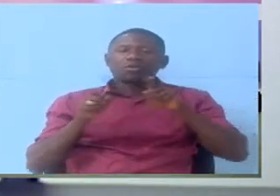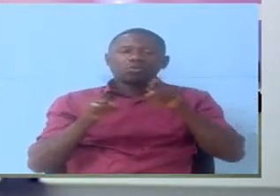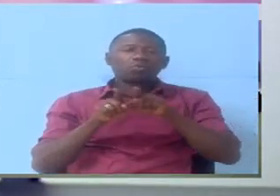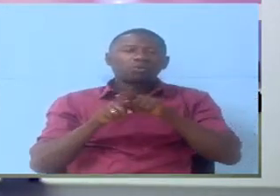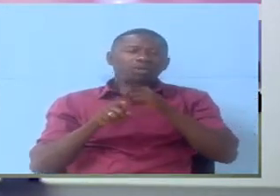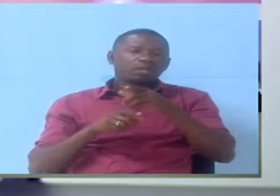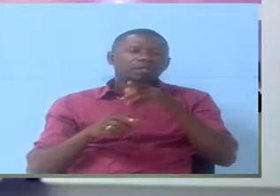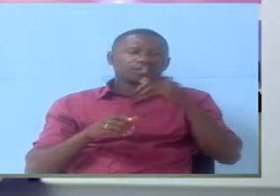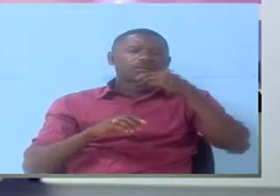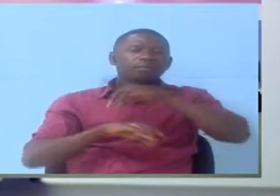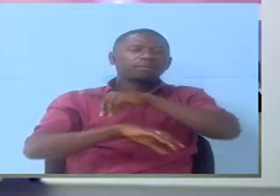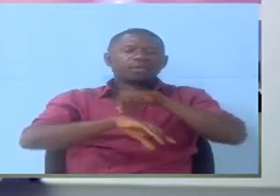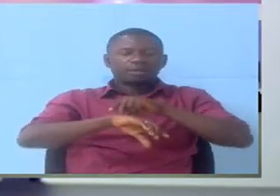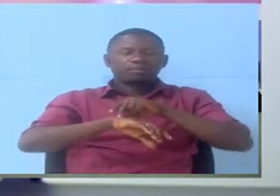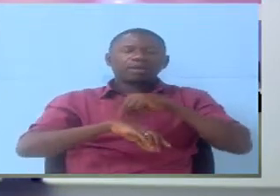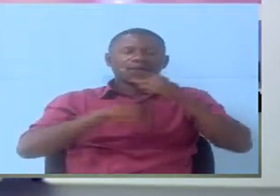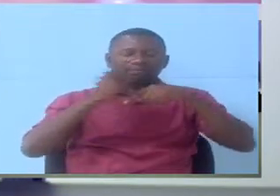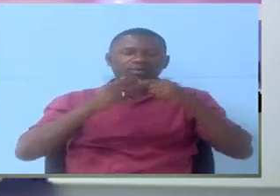period